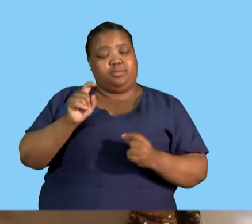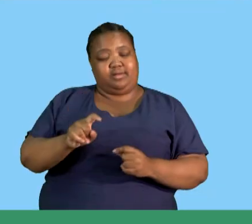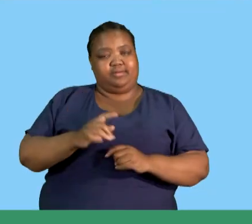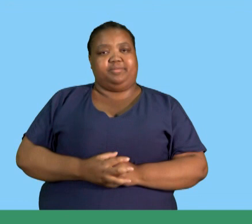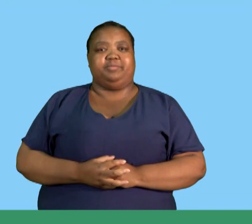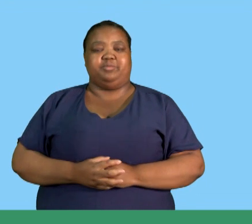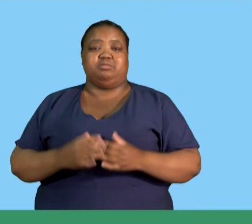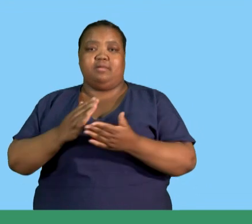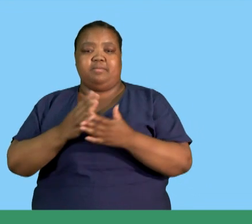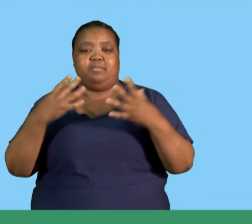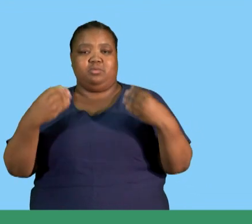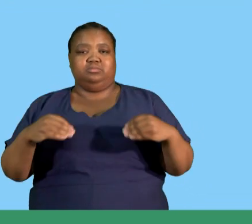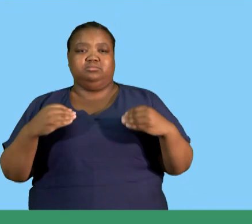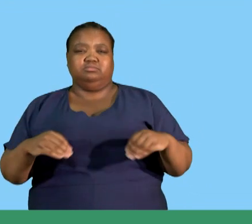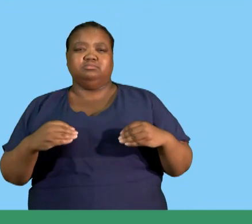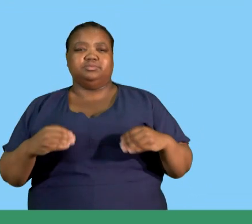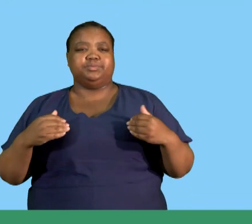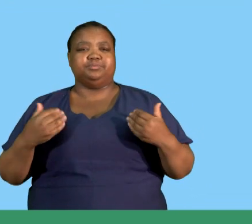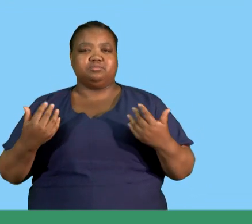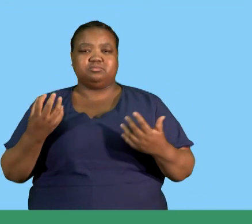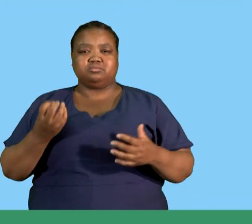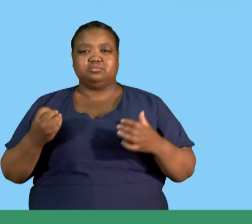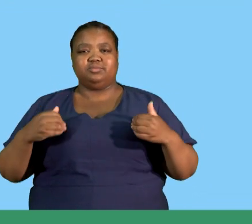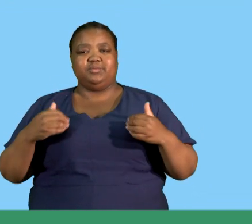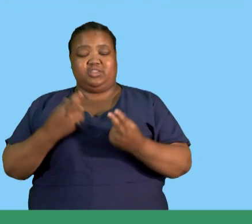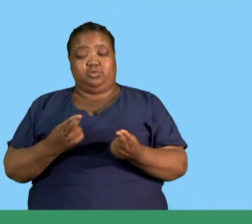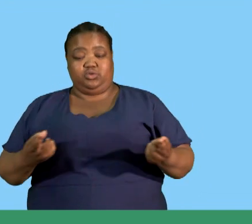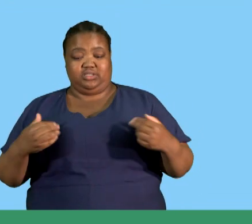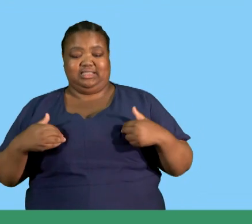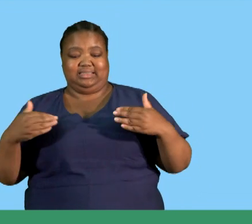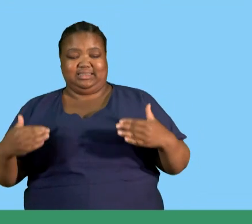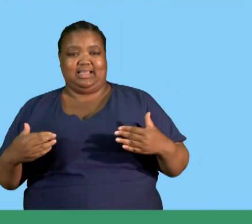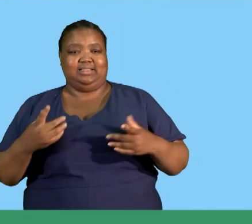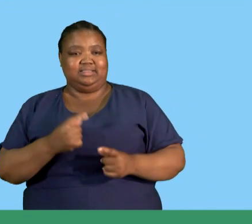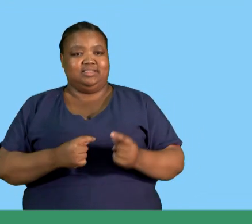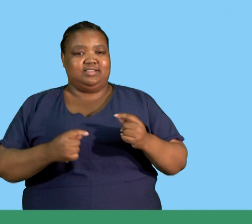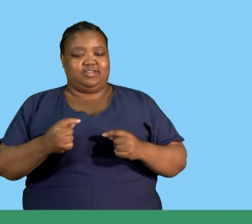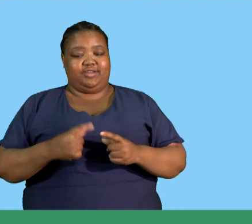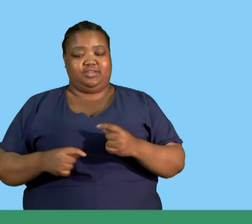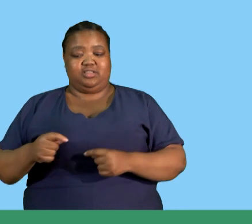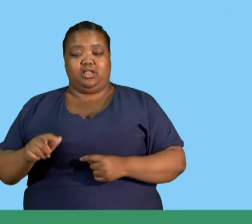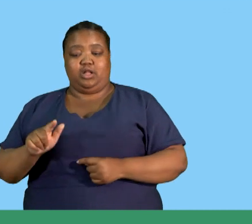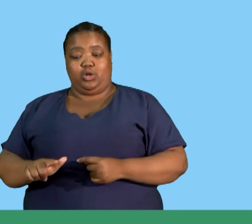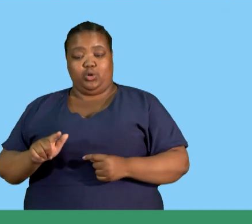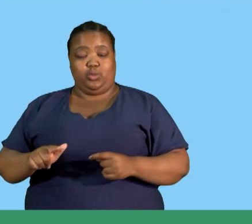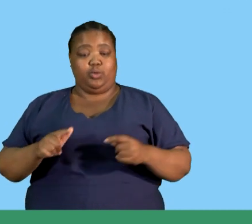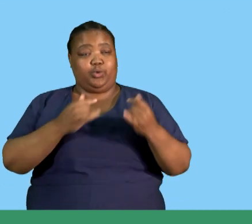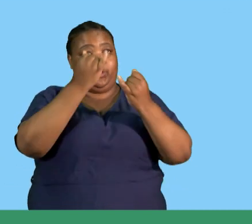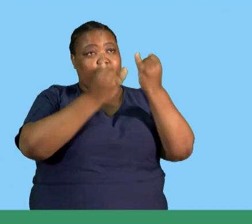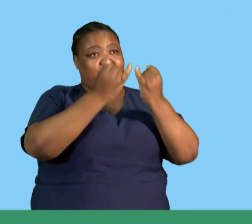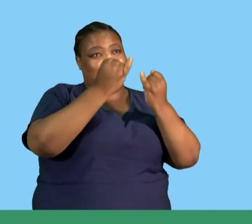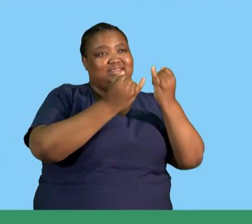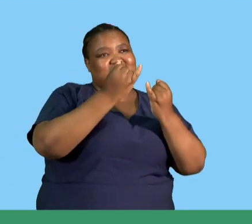Some businesses have necessary resources to start price wars and continue selling at a loss until some of all